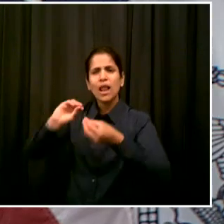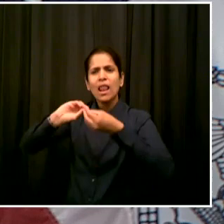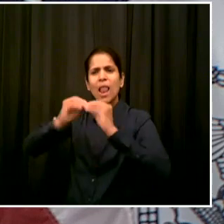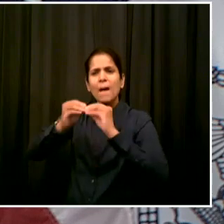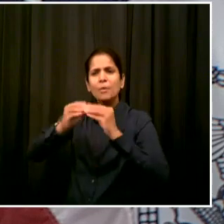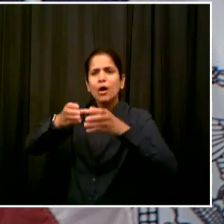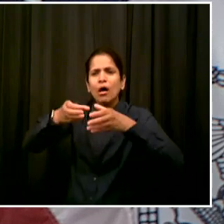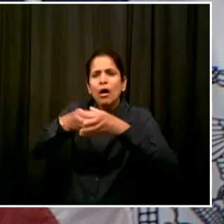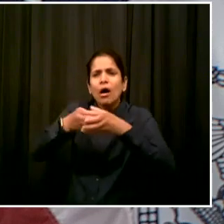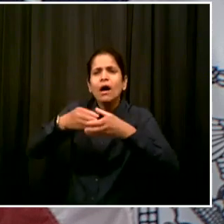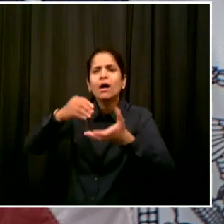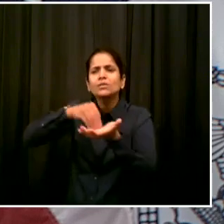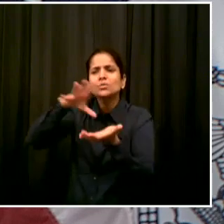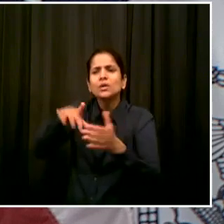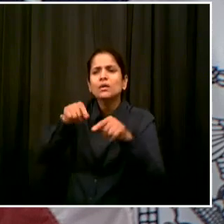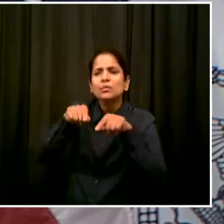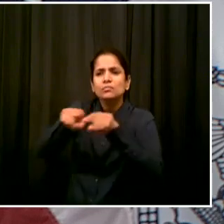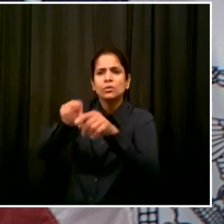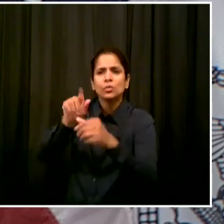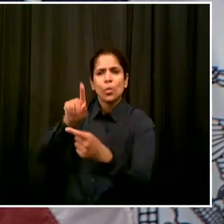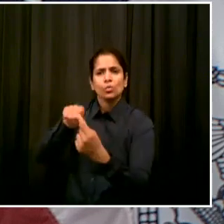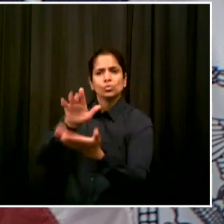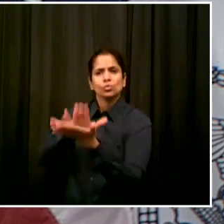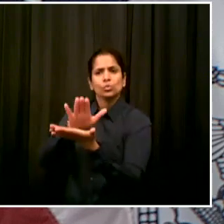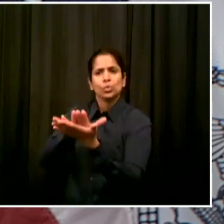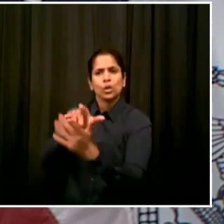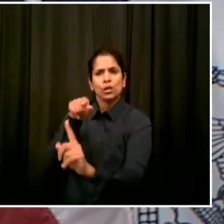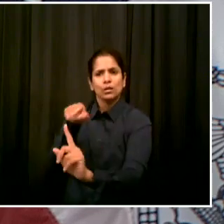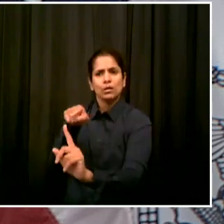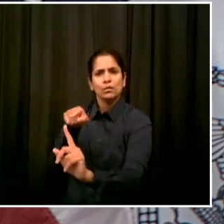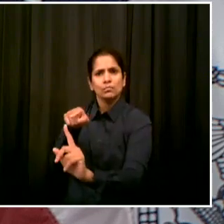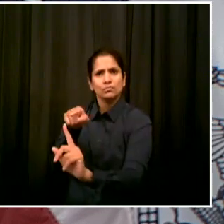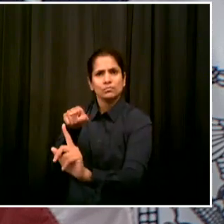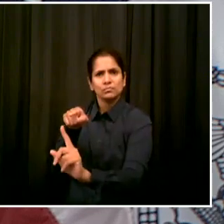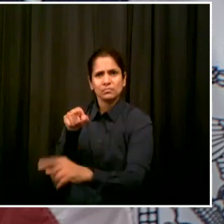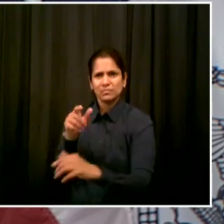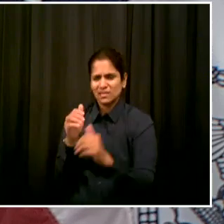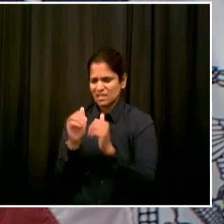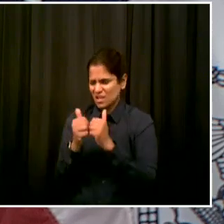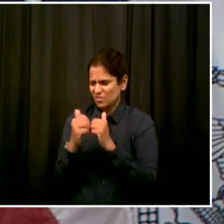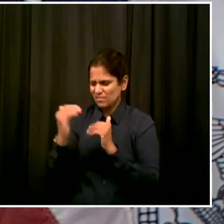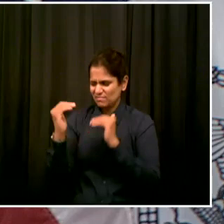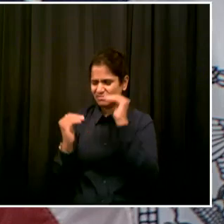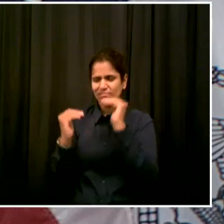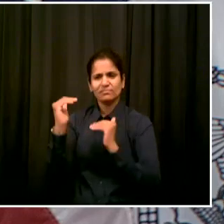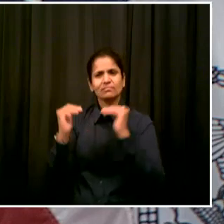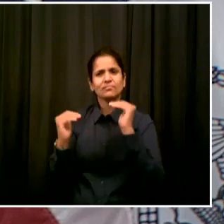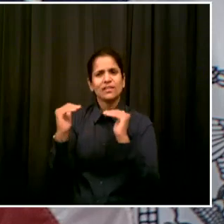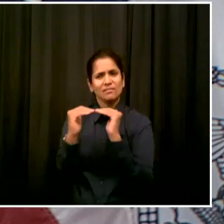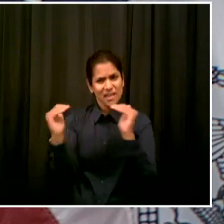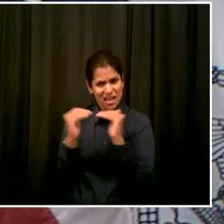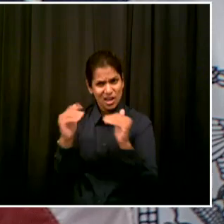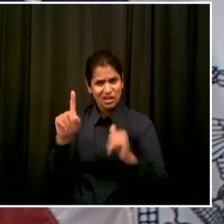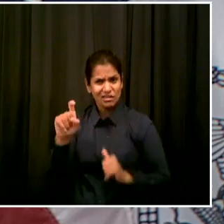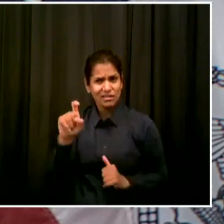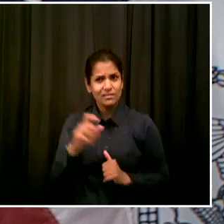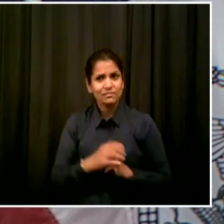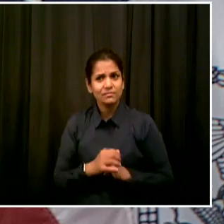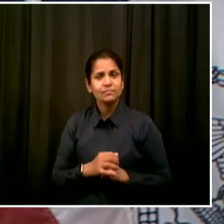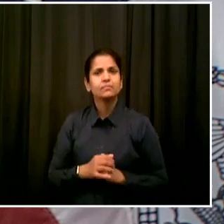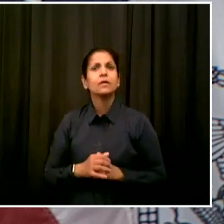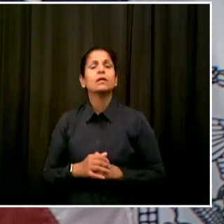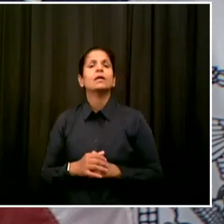any way? Yeah, Rich, it's a great question. I appreciate it. So let me give you sort of the lay of the land. We have about 1,800 schools, and they